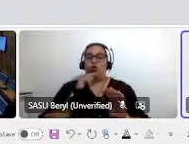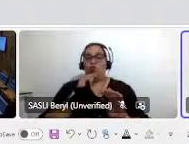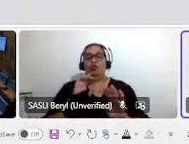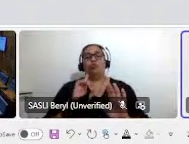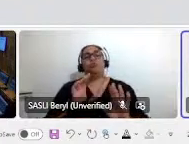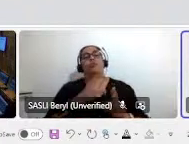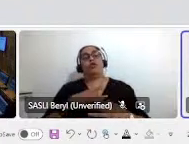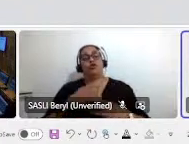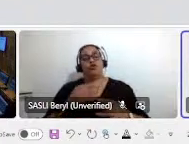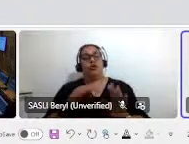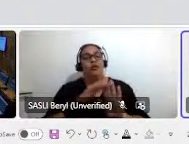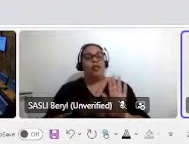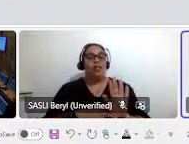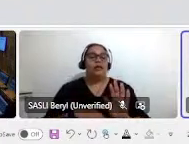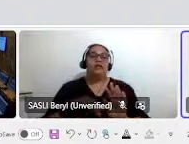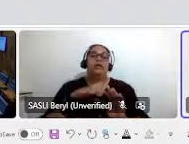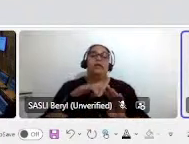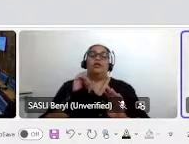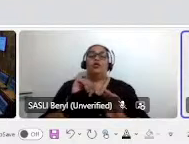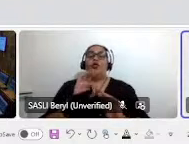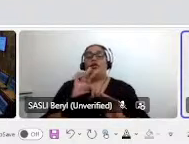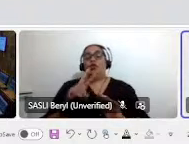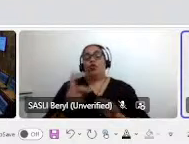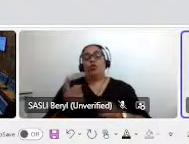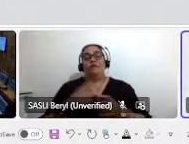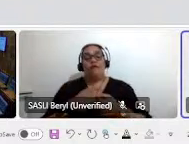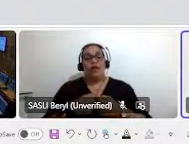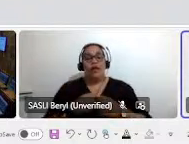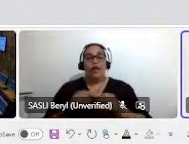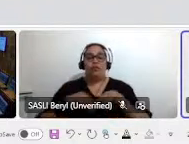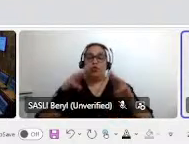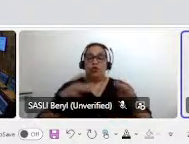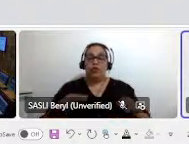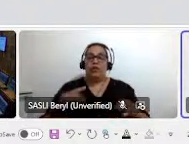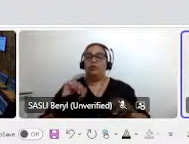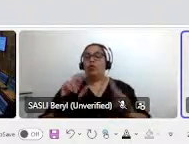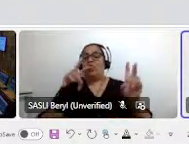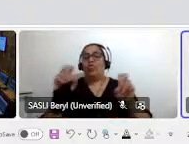interest. A list of the 32 affiliated museums and the key